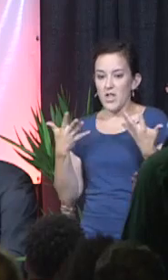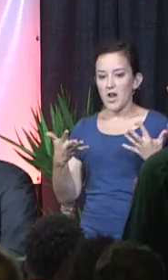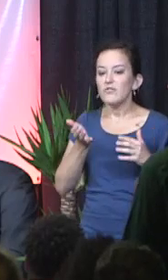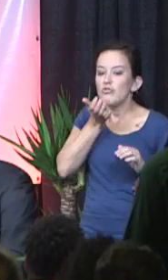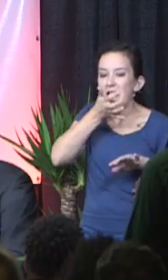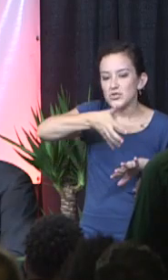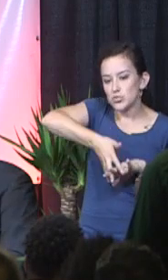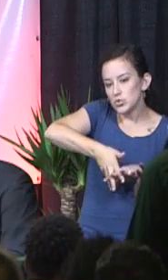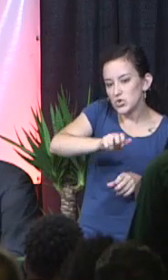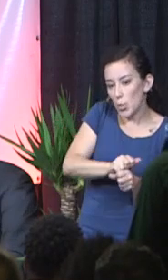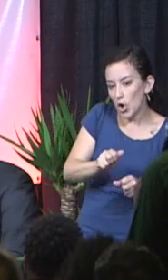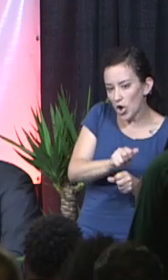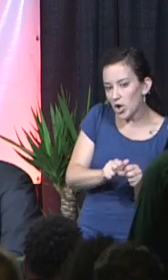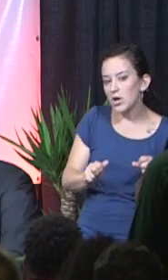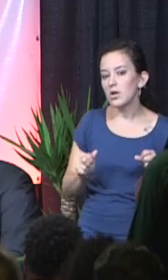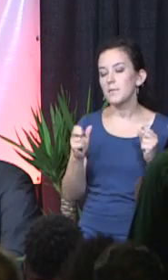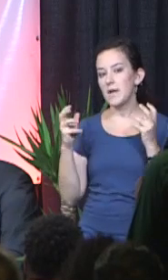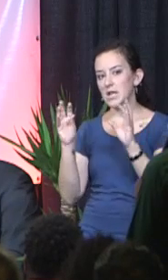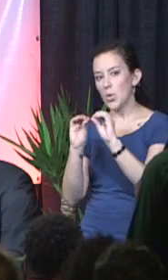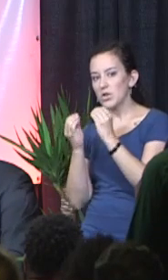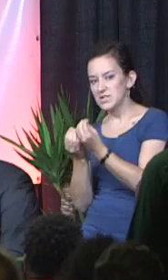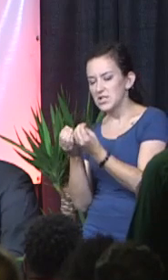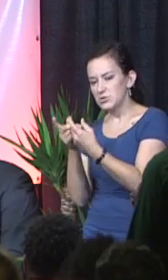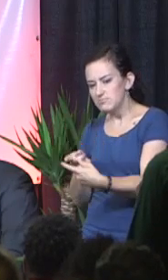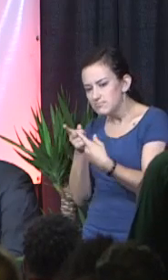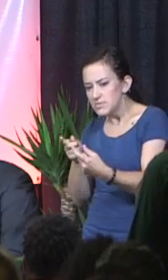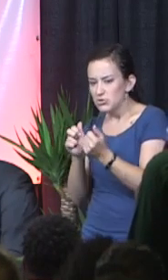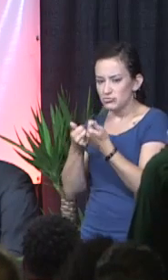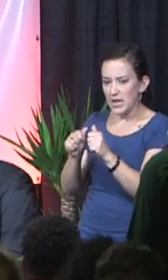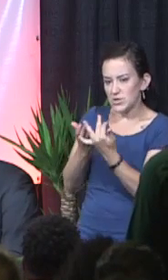so larger organizations sometimes have a little bit of difficulty